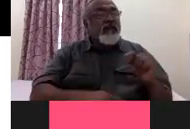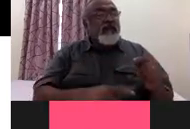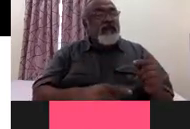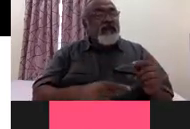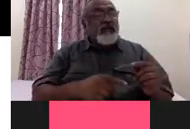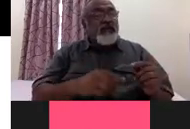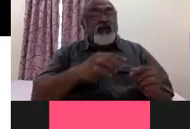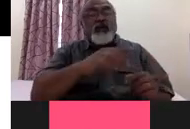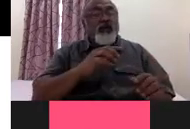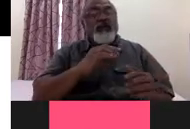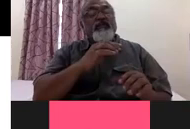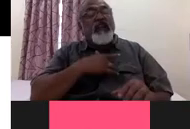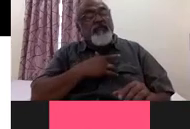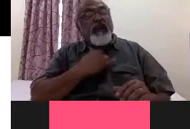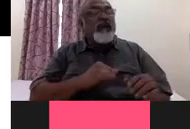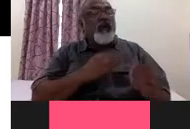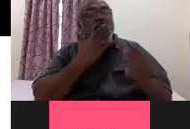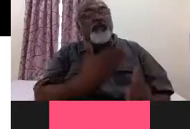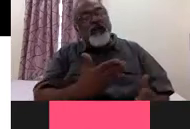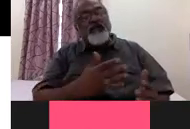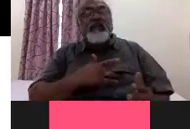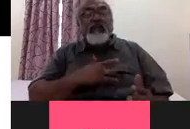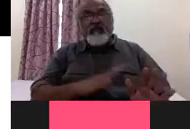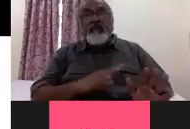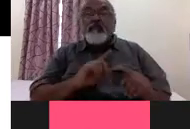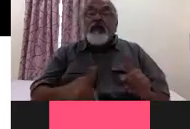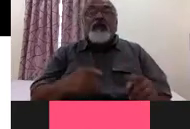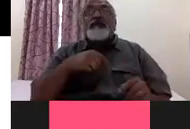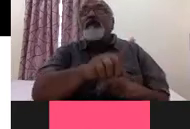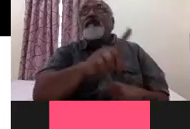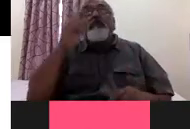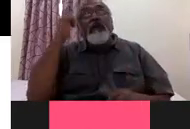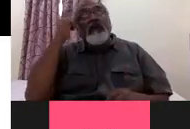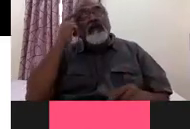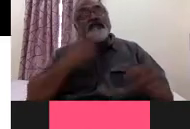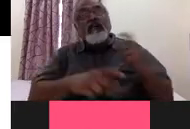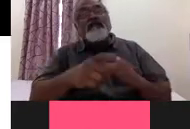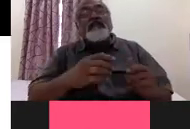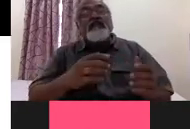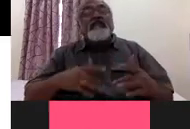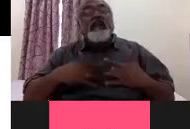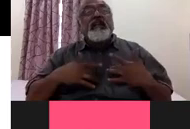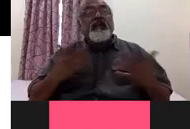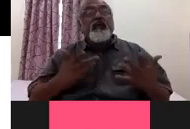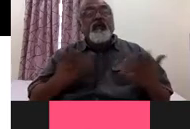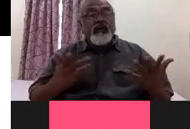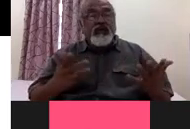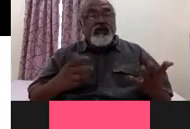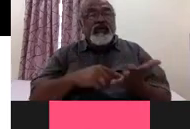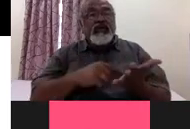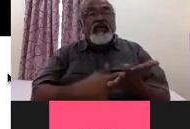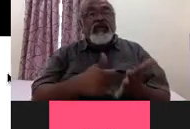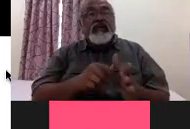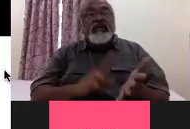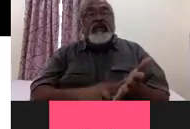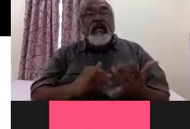issue or the things which the other person is going through. Like I gave an example of this transgender bill, like the government has made